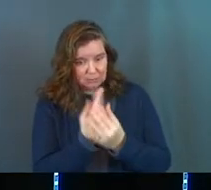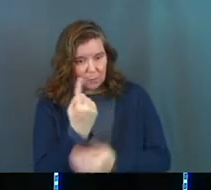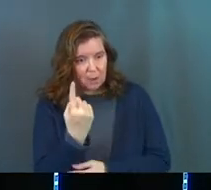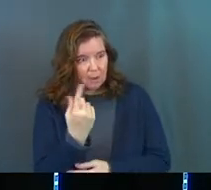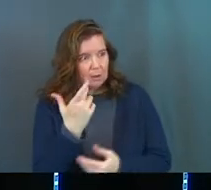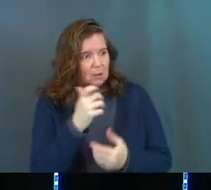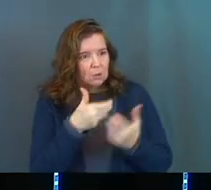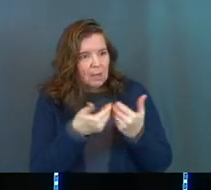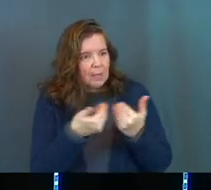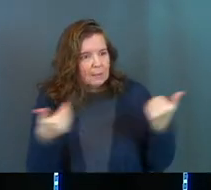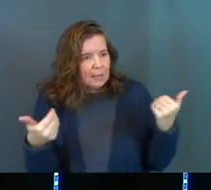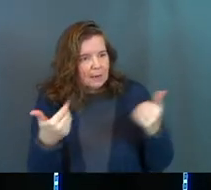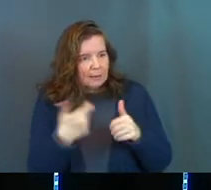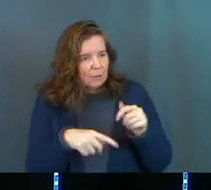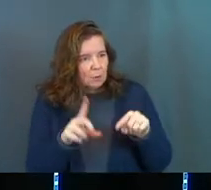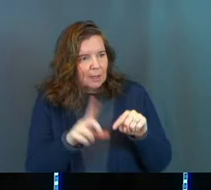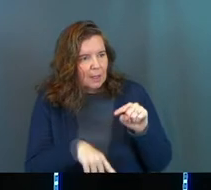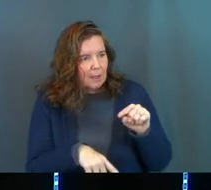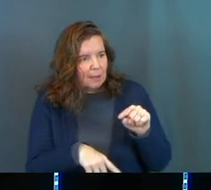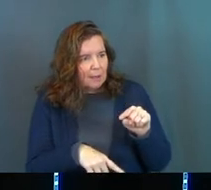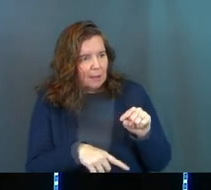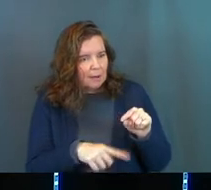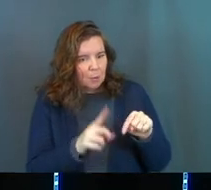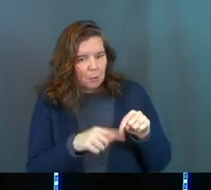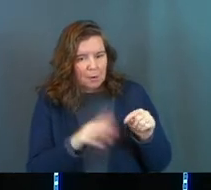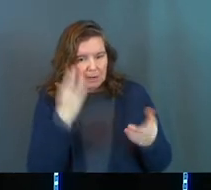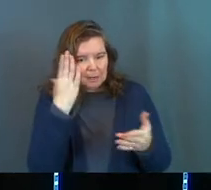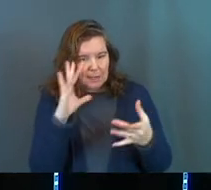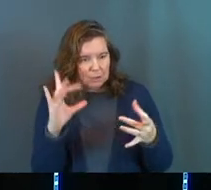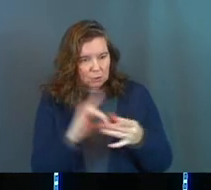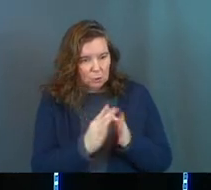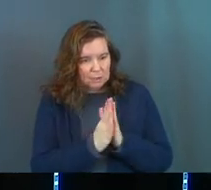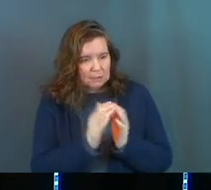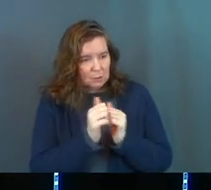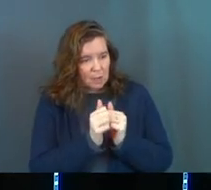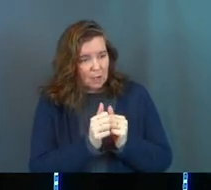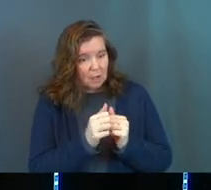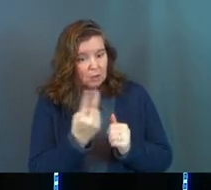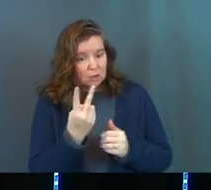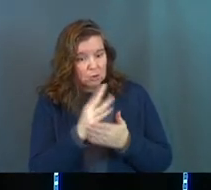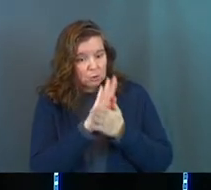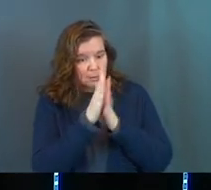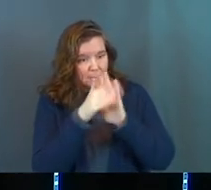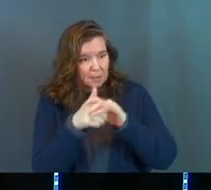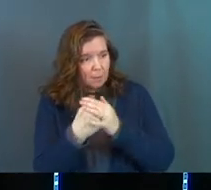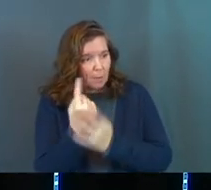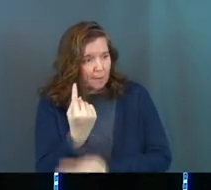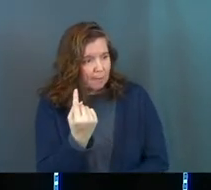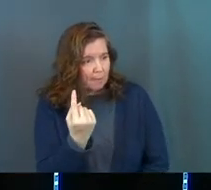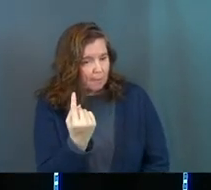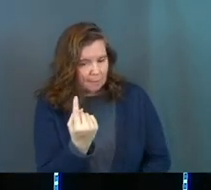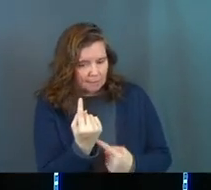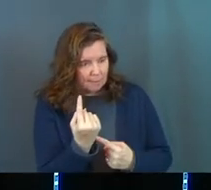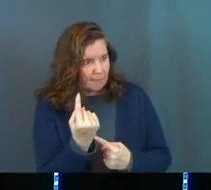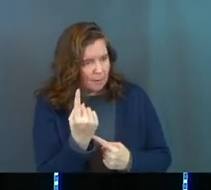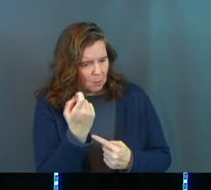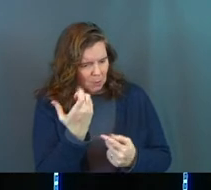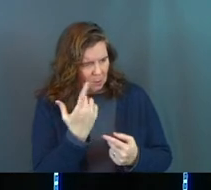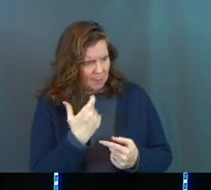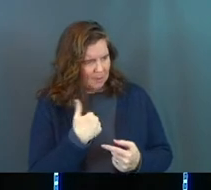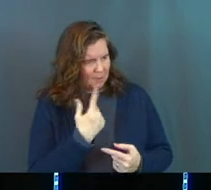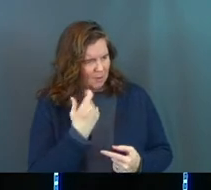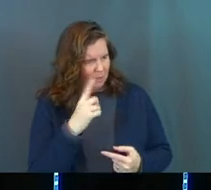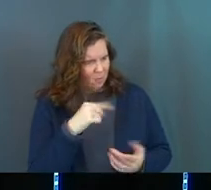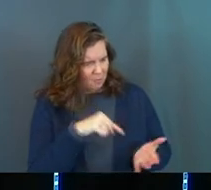no one split apart what God has joined together. The two are one. So why are you even asking